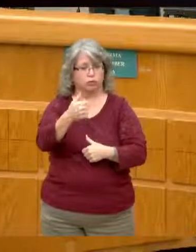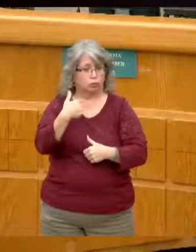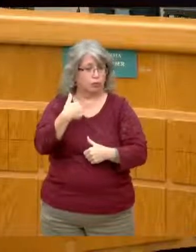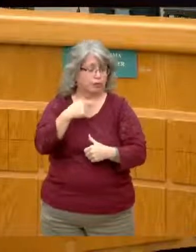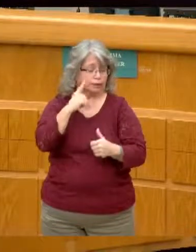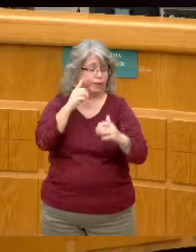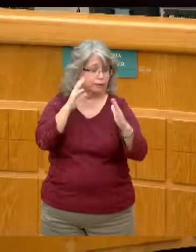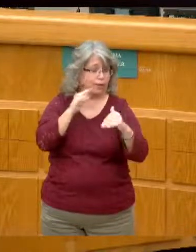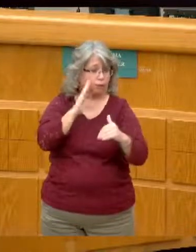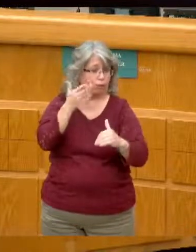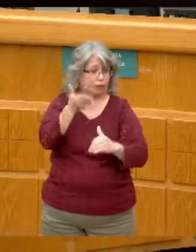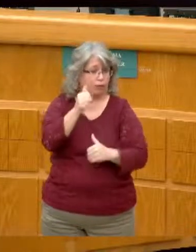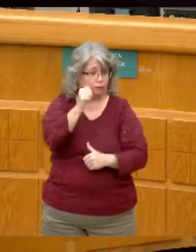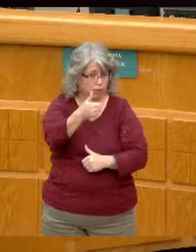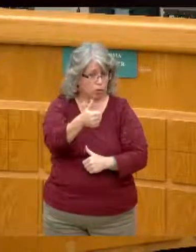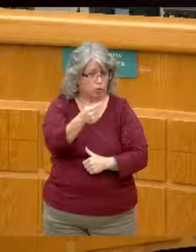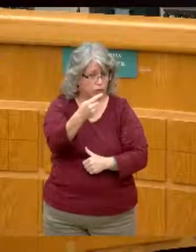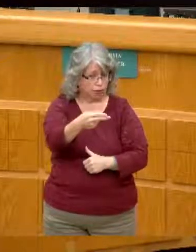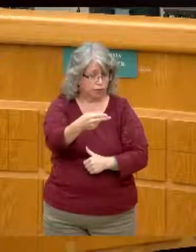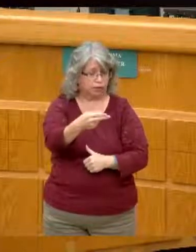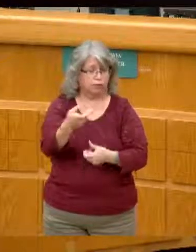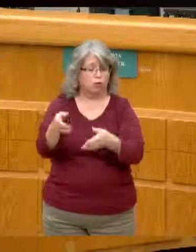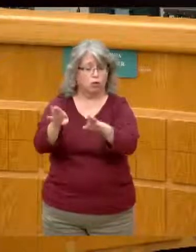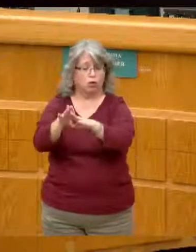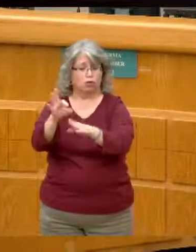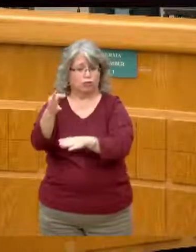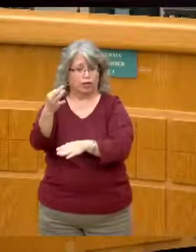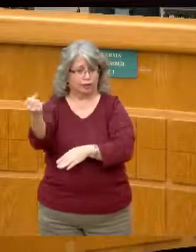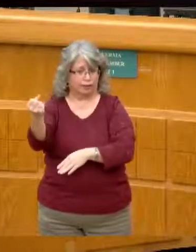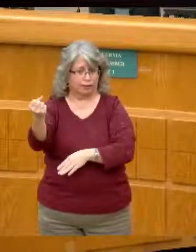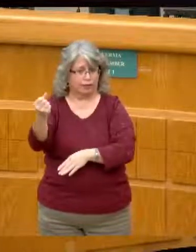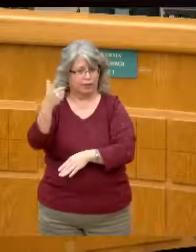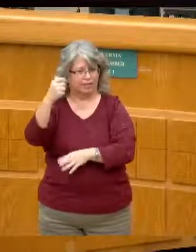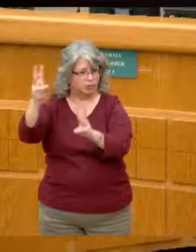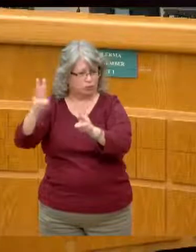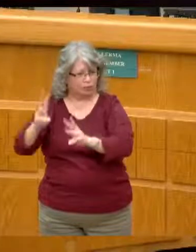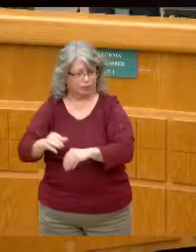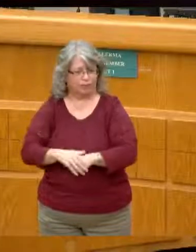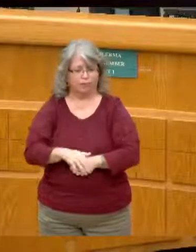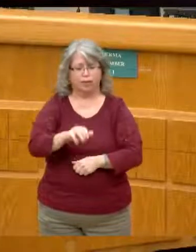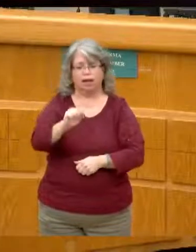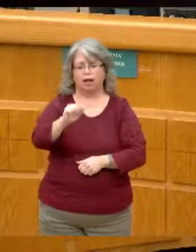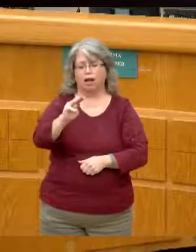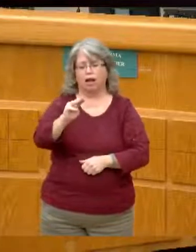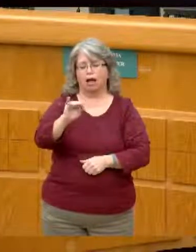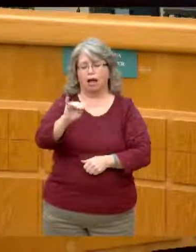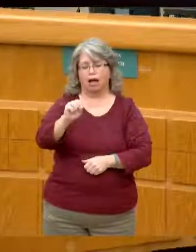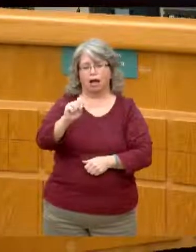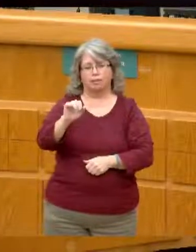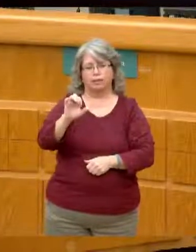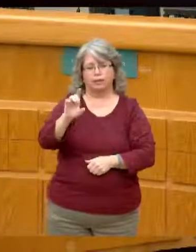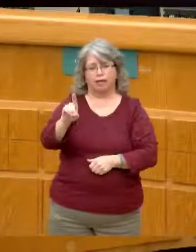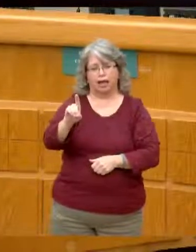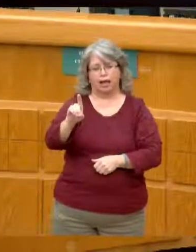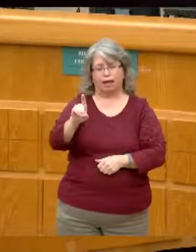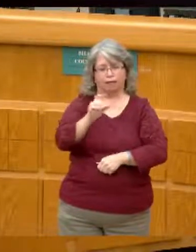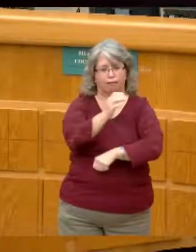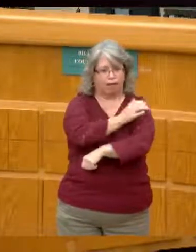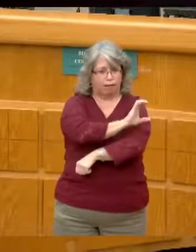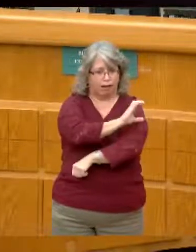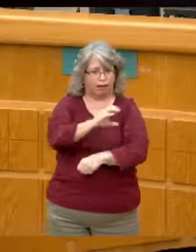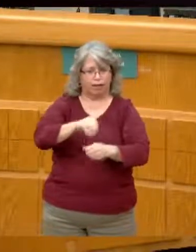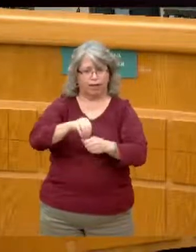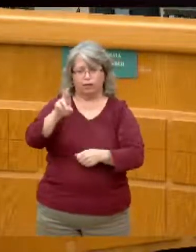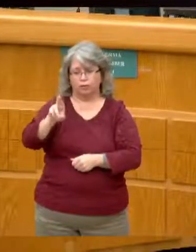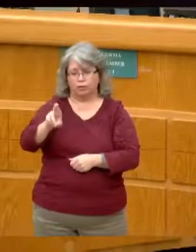Thursday. We will be closed on Friday and Saturday. The Amistad Community Health Clinic here in Robstown and in Corpus Christi